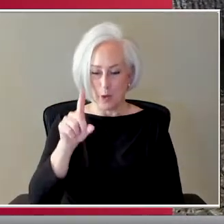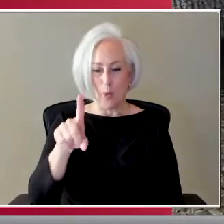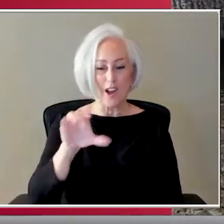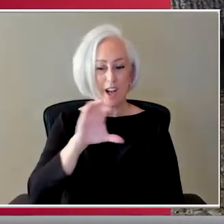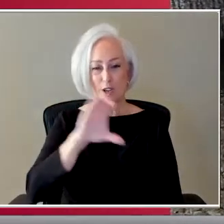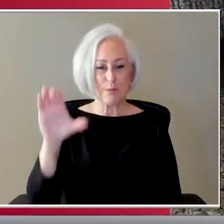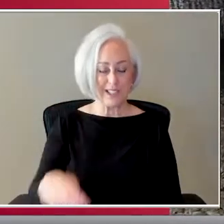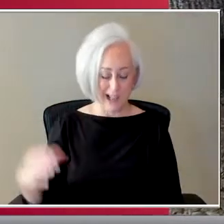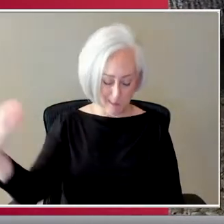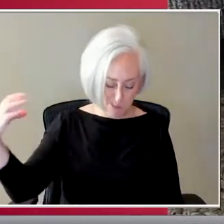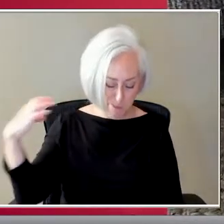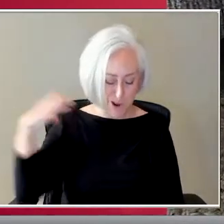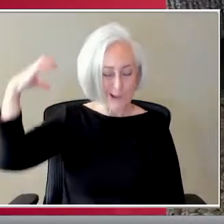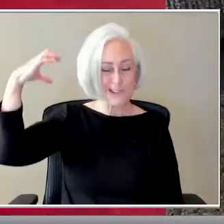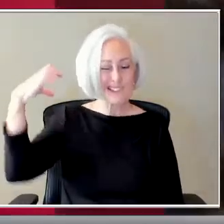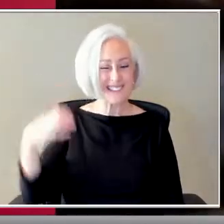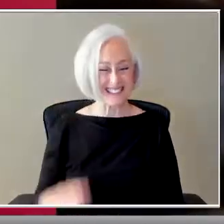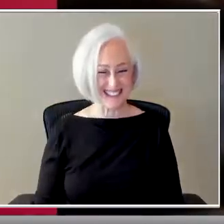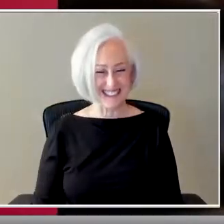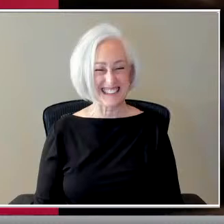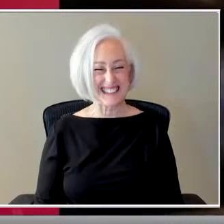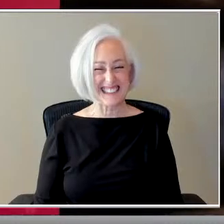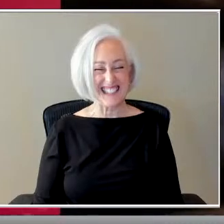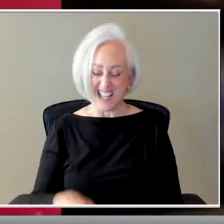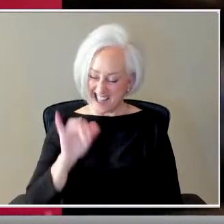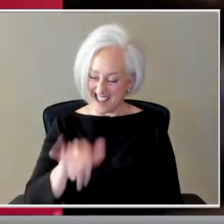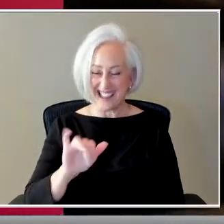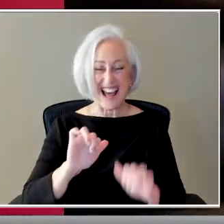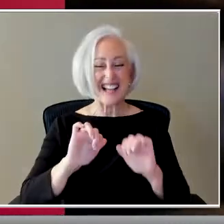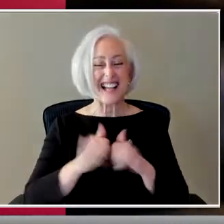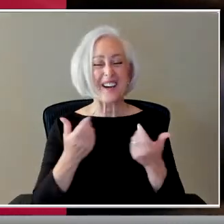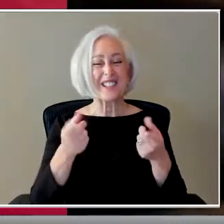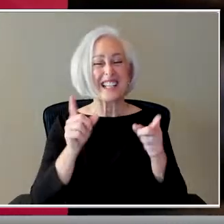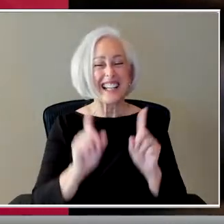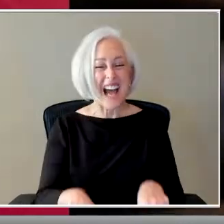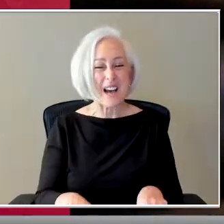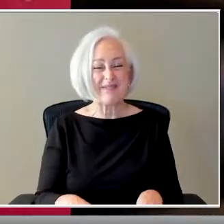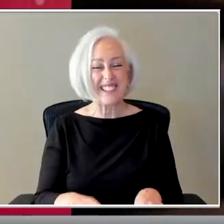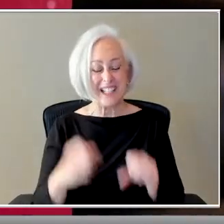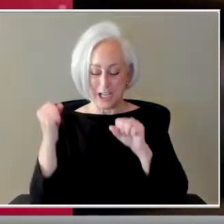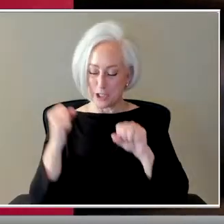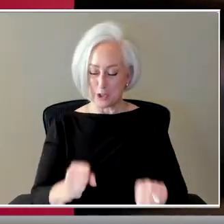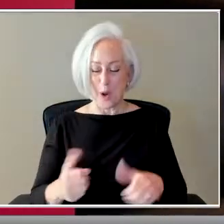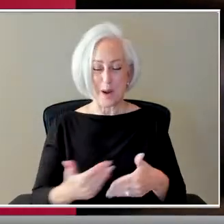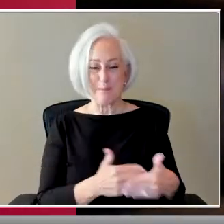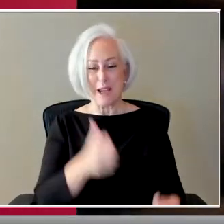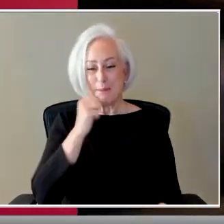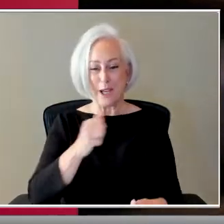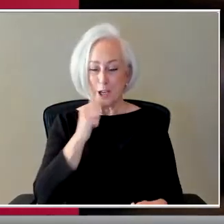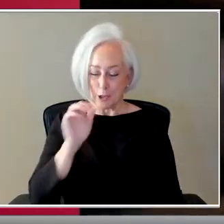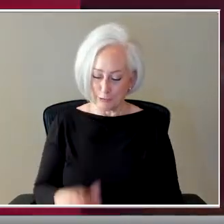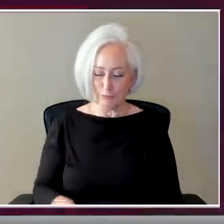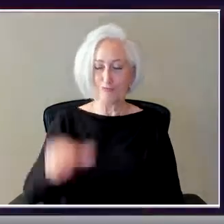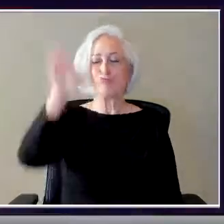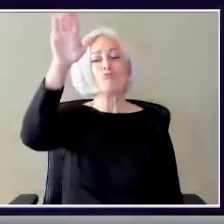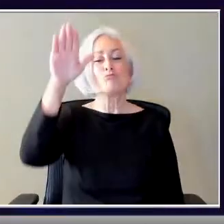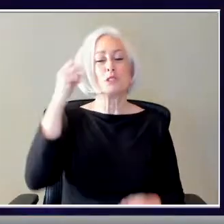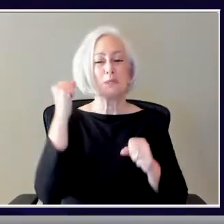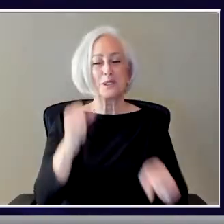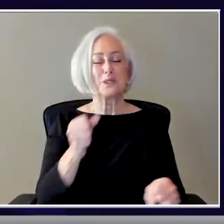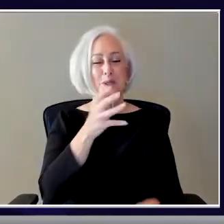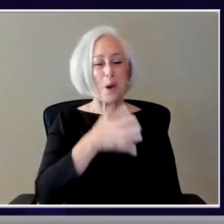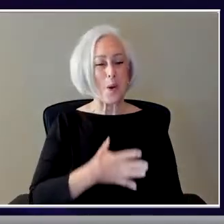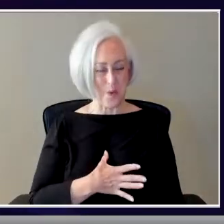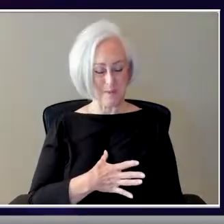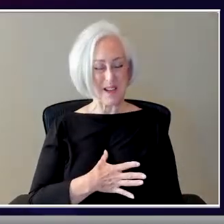boss. That's how it should be. We like those strong strong baby girls grow into strong women. Let's talk about